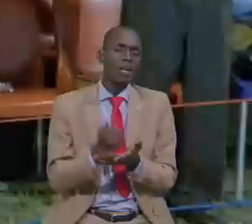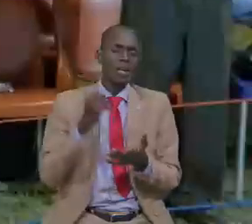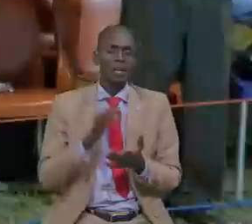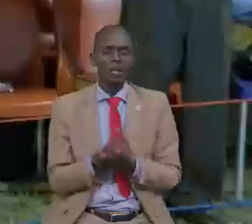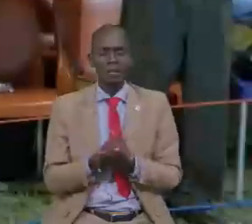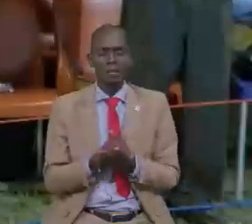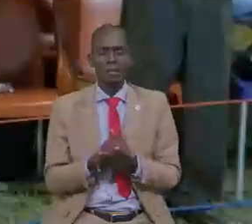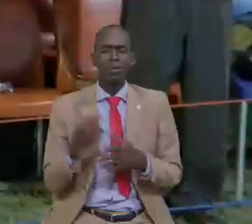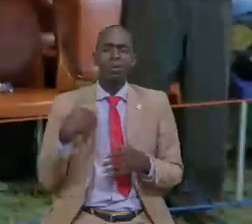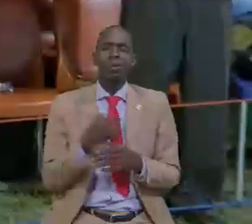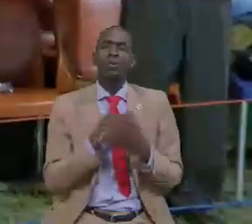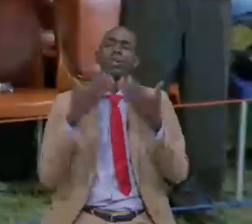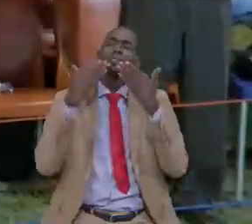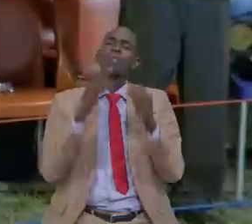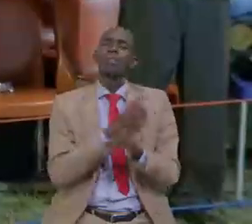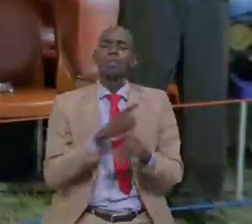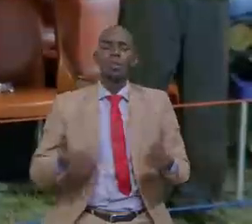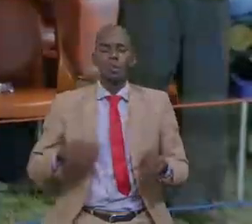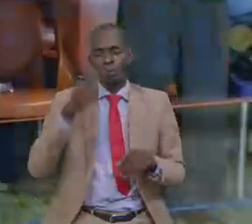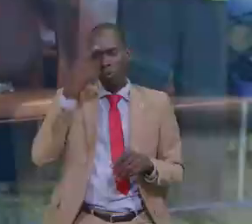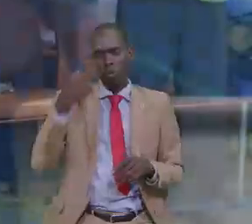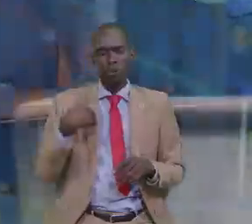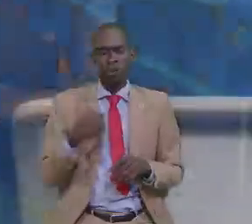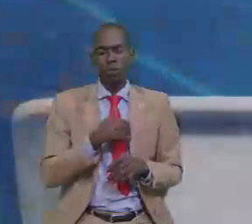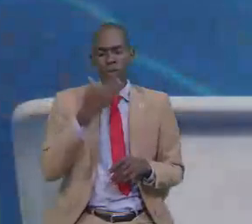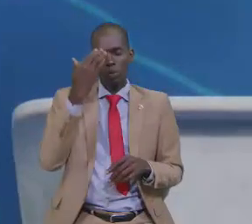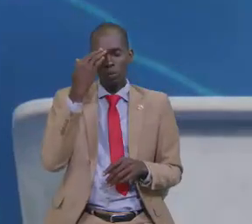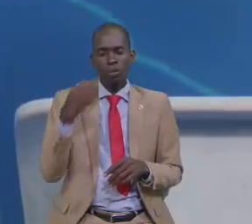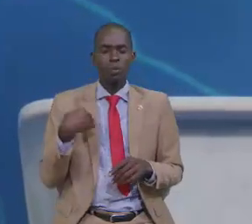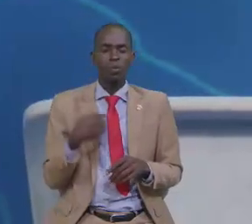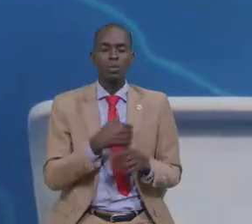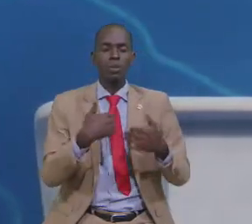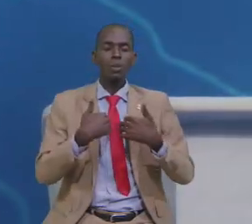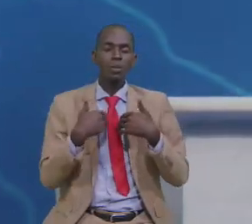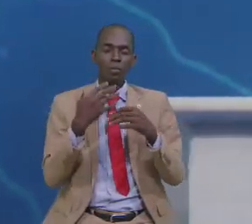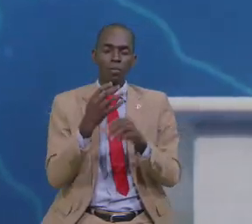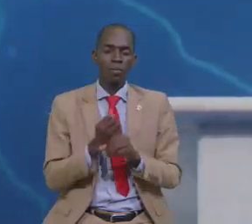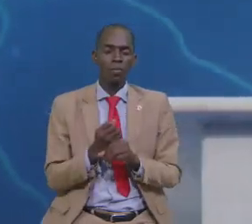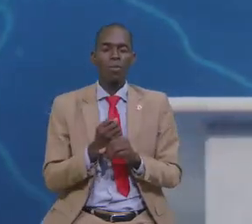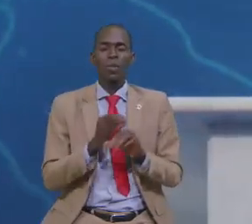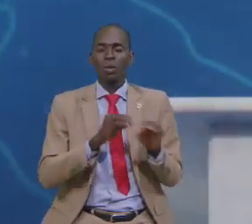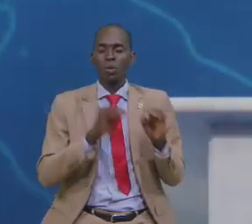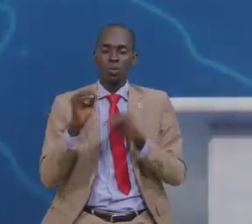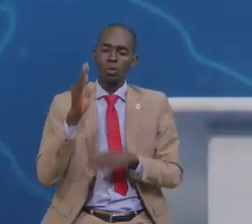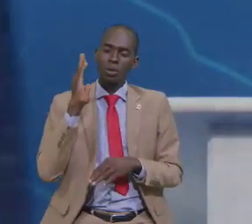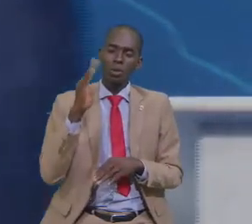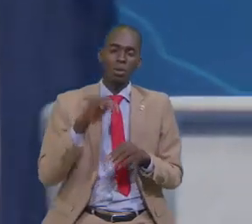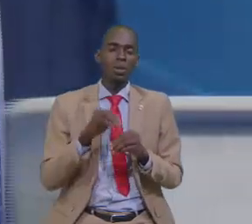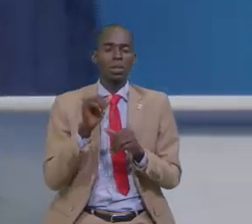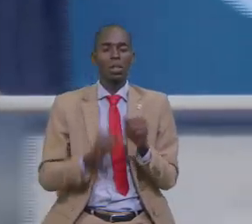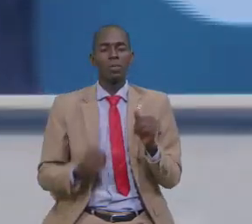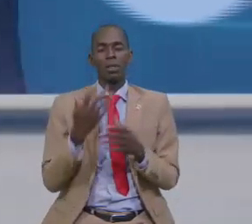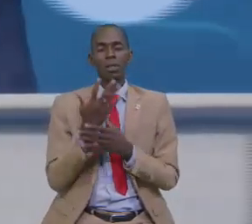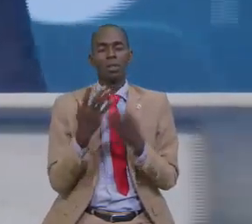we thank you Lord because we know we have received what testimony in every amount